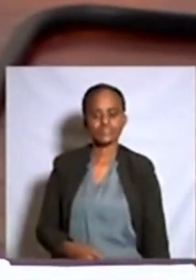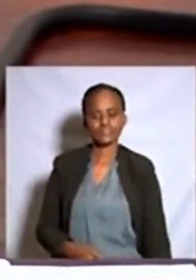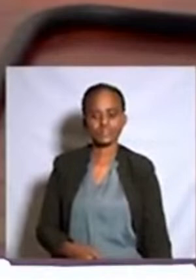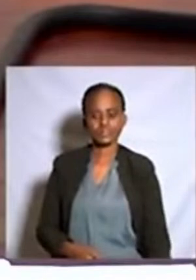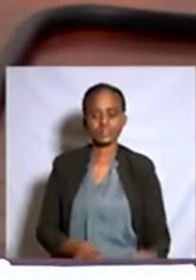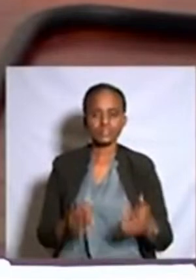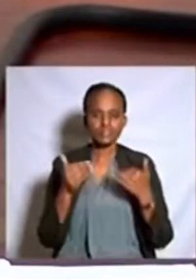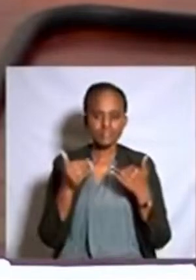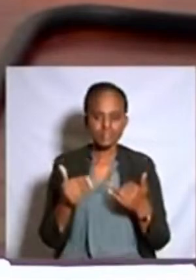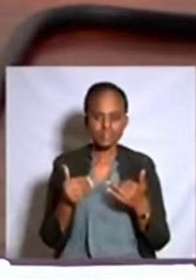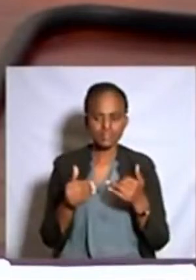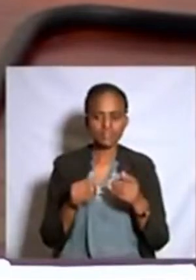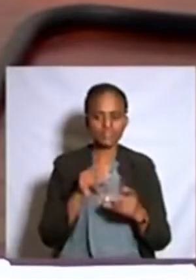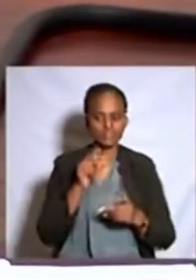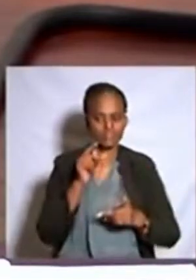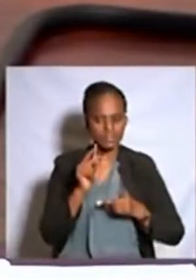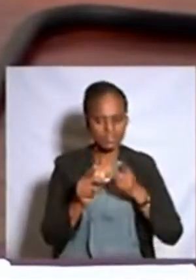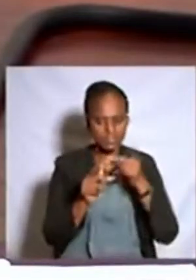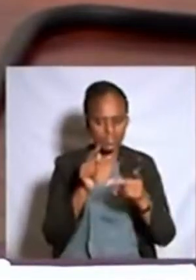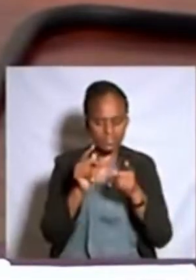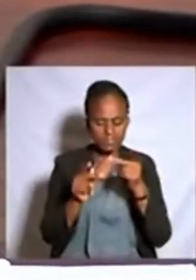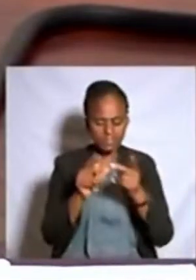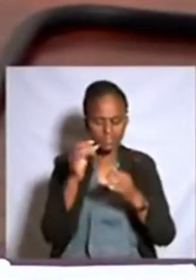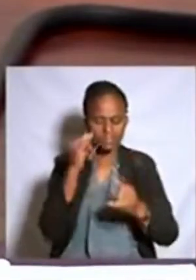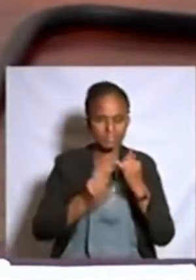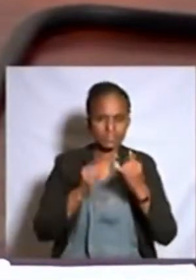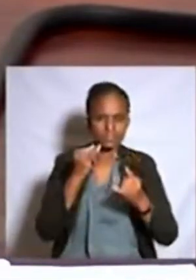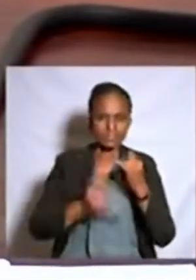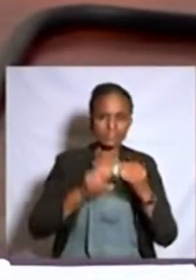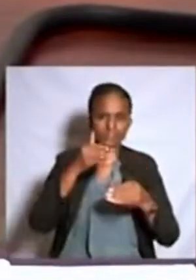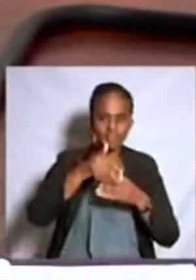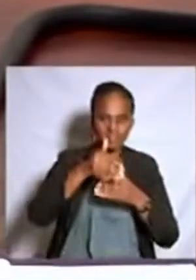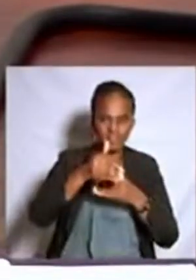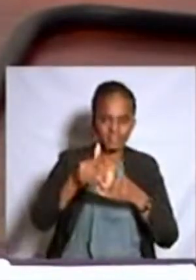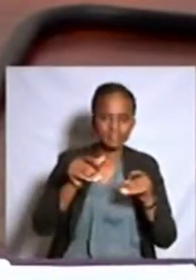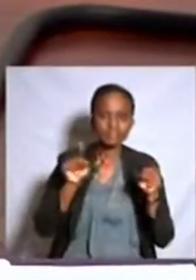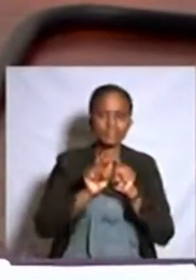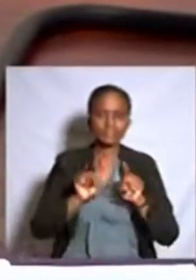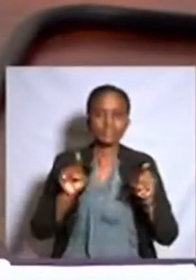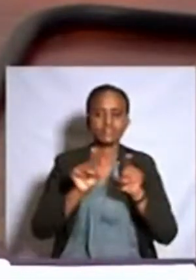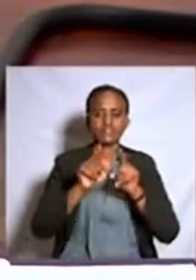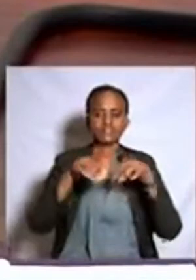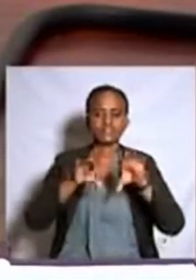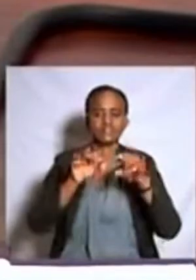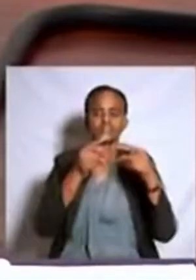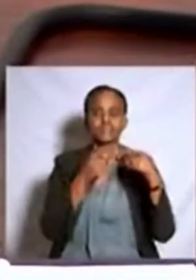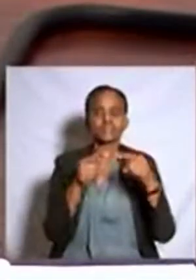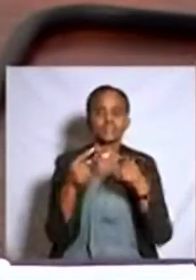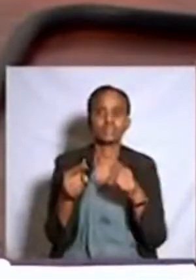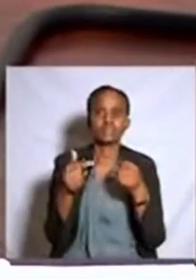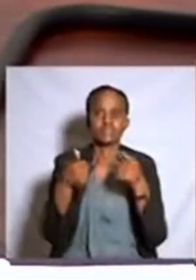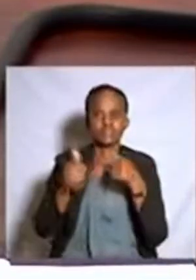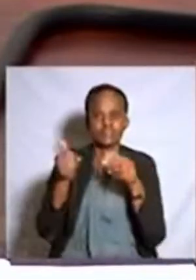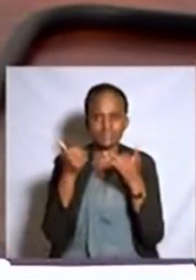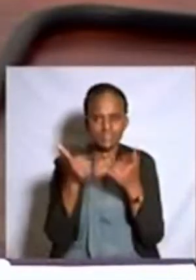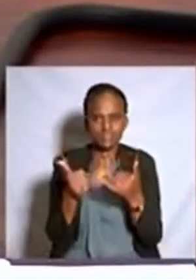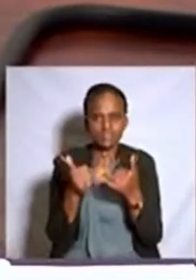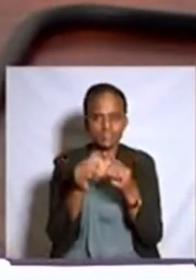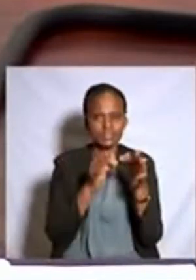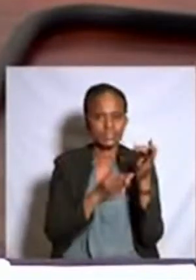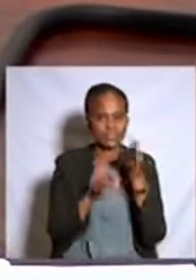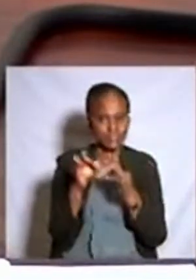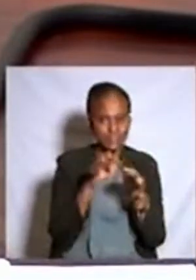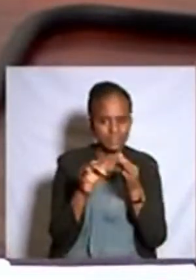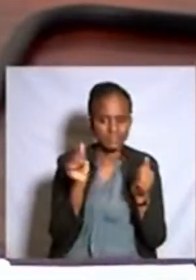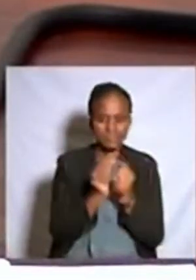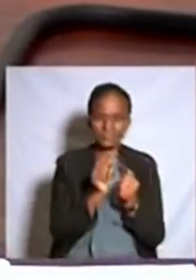the process to complete registration is underway. Would you kindly share with this